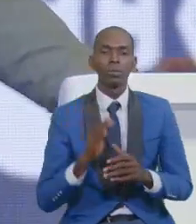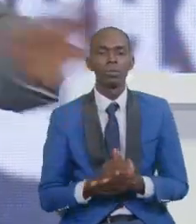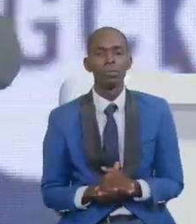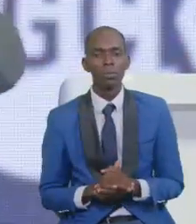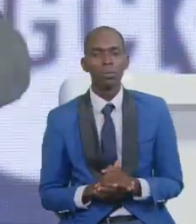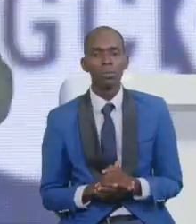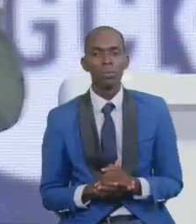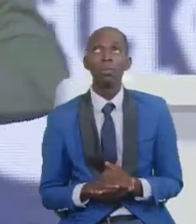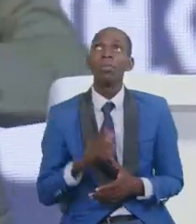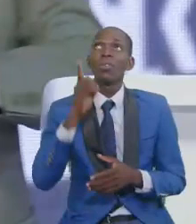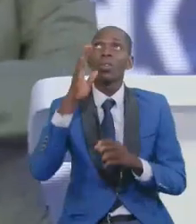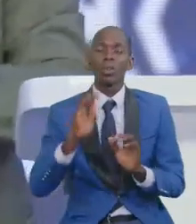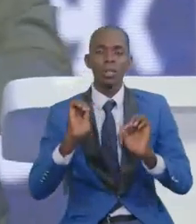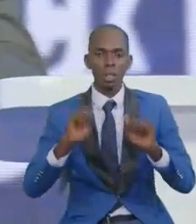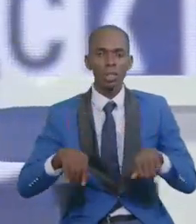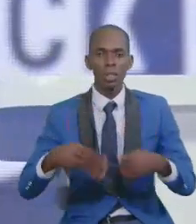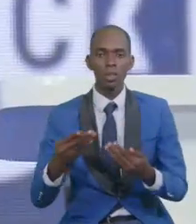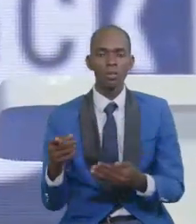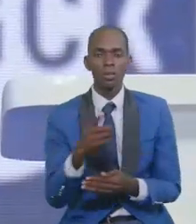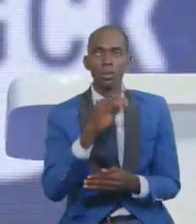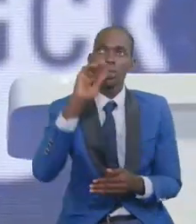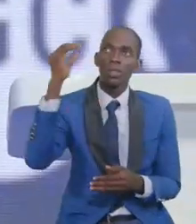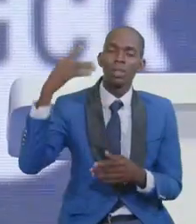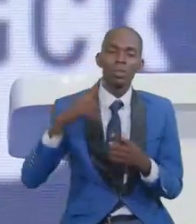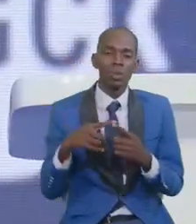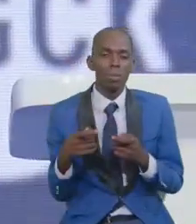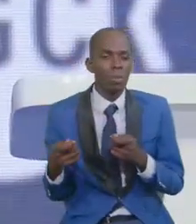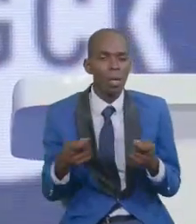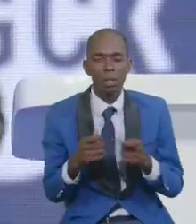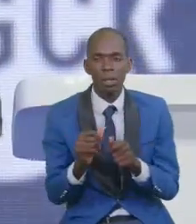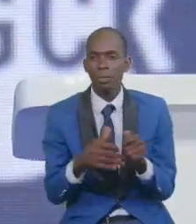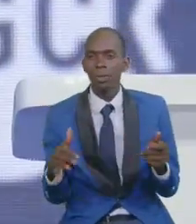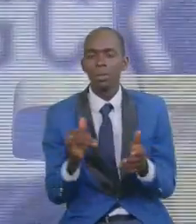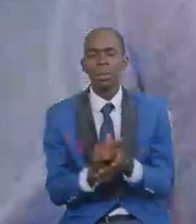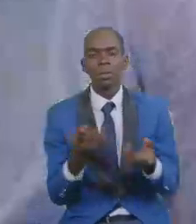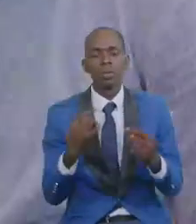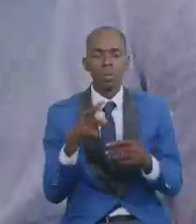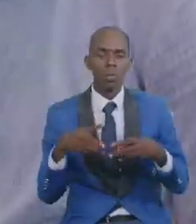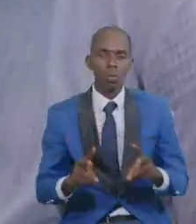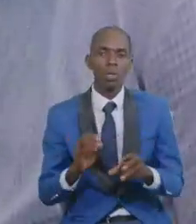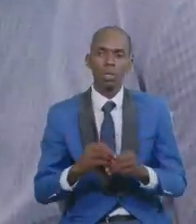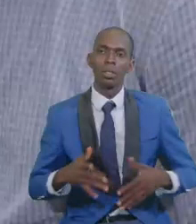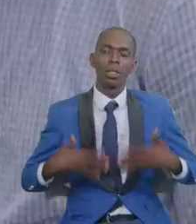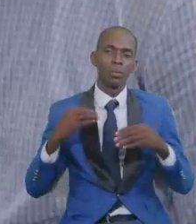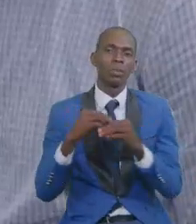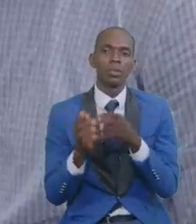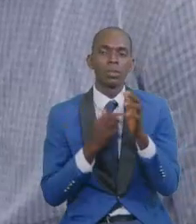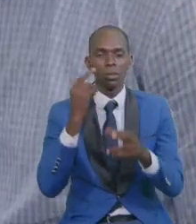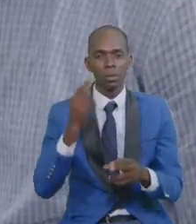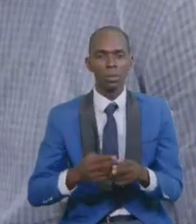God can give you grace to manage everything that comes your way in life.